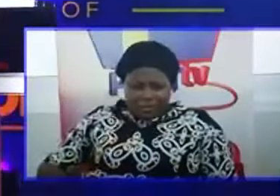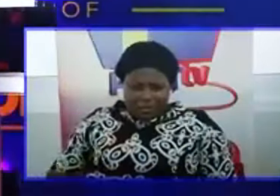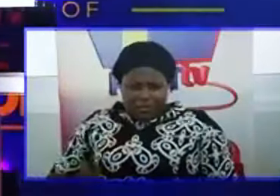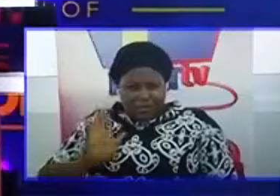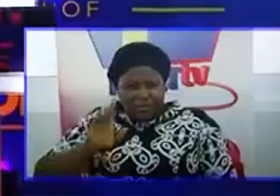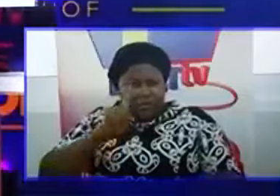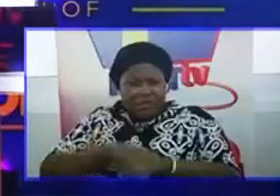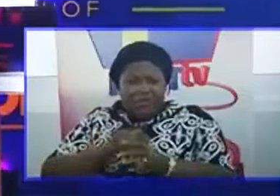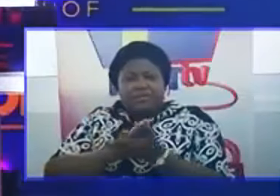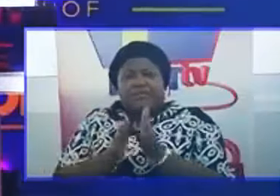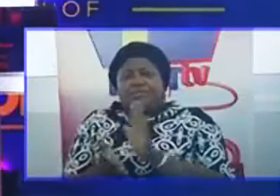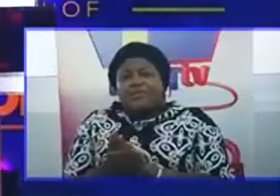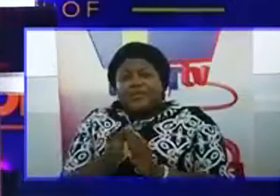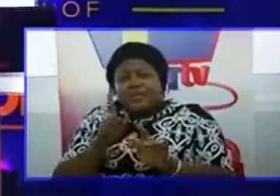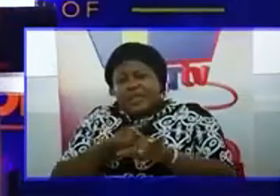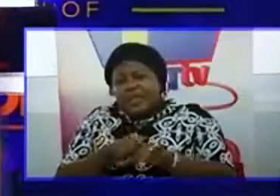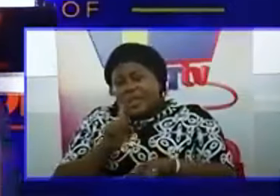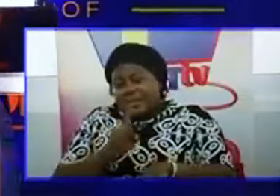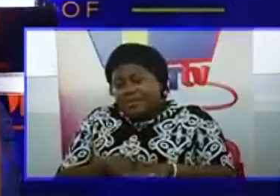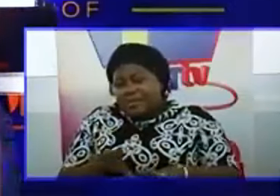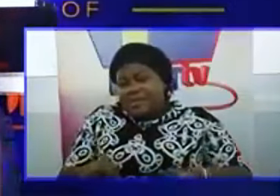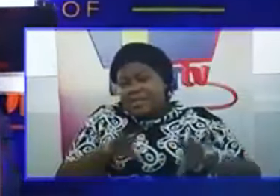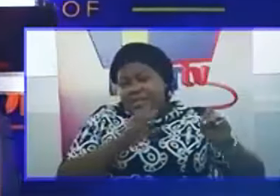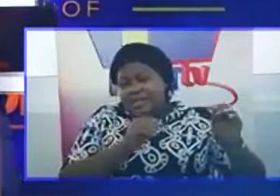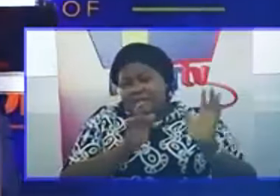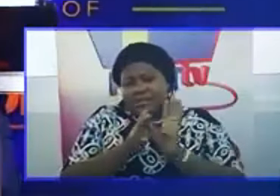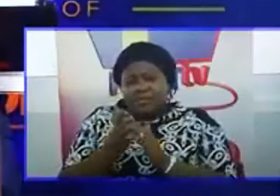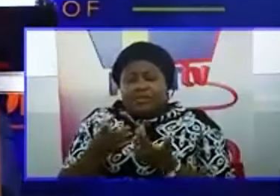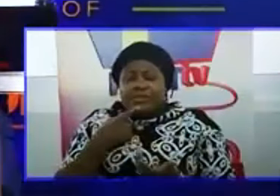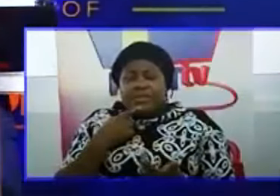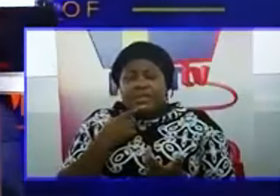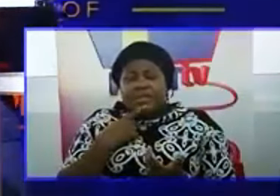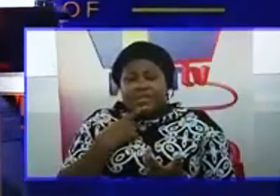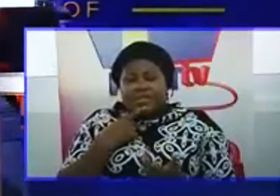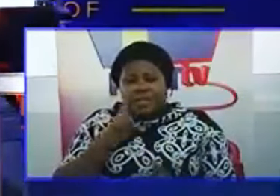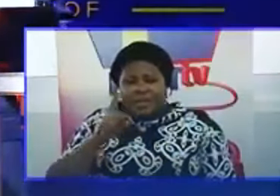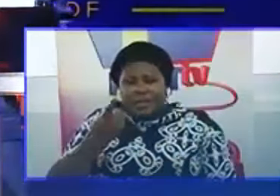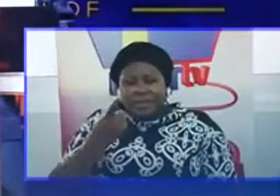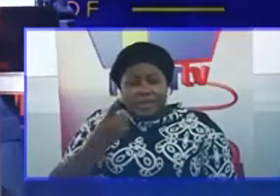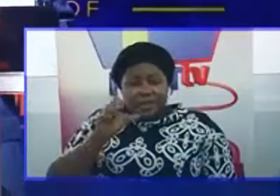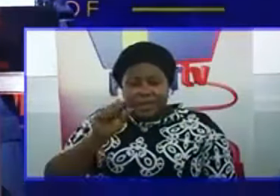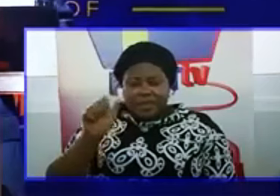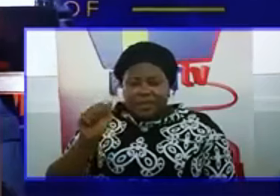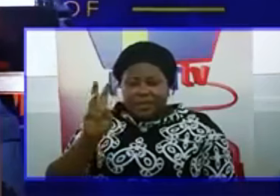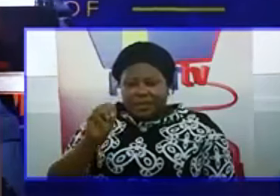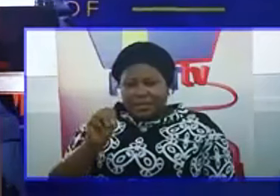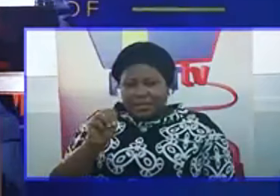By the time he was leaving the scene, this is what the scripture says in 1 Samuel